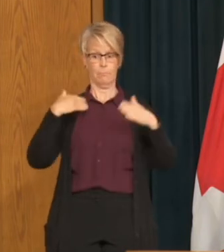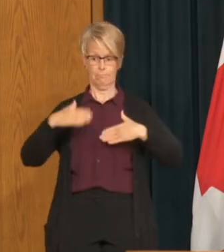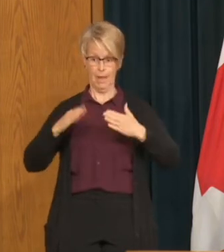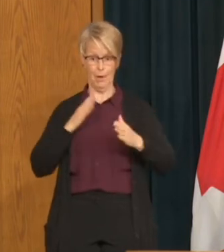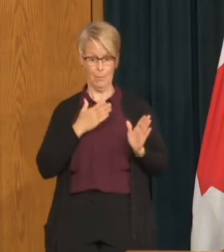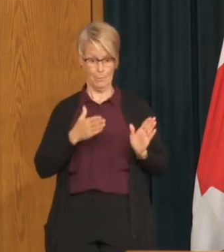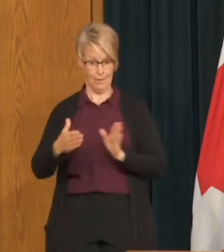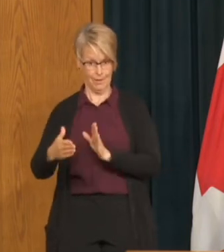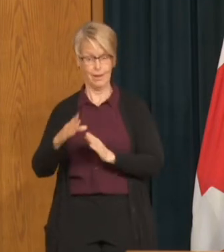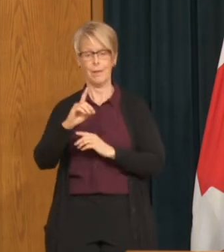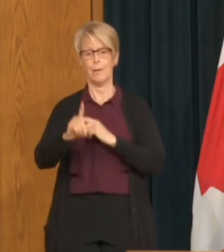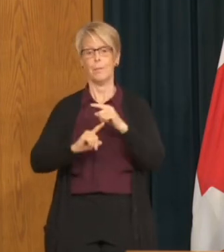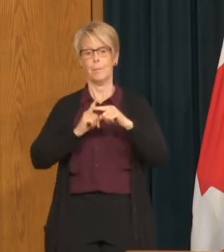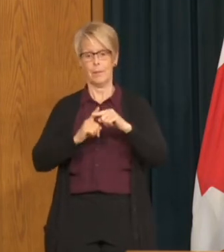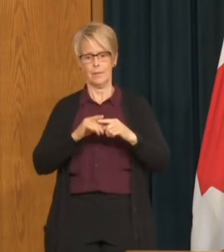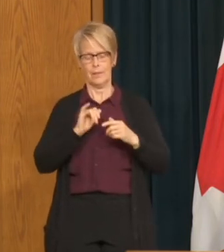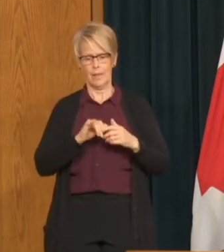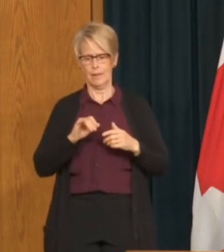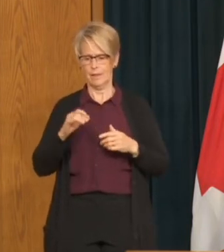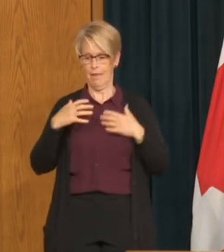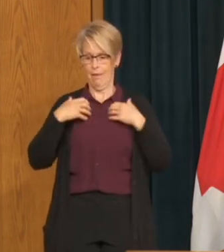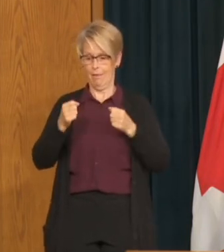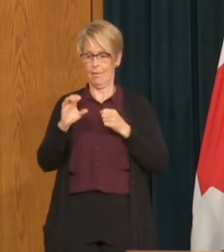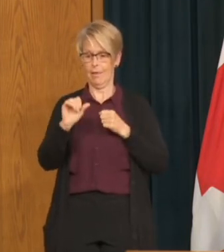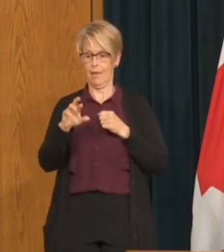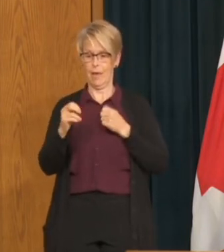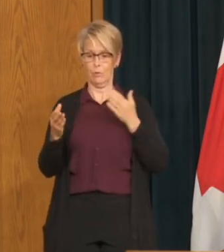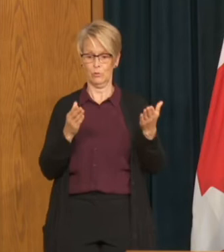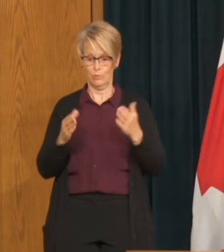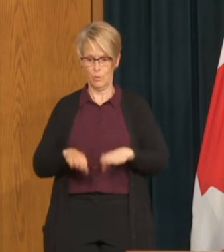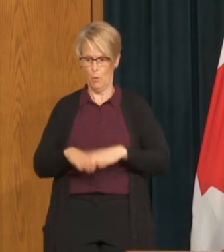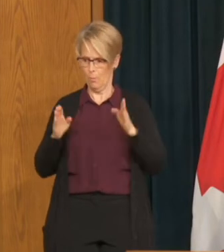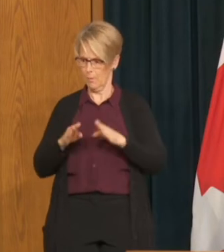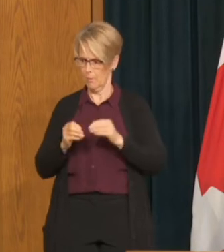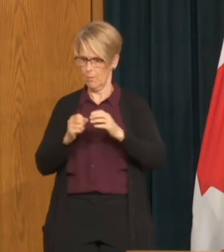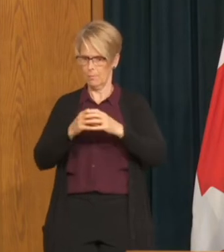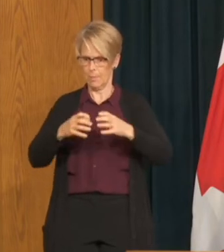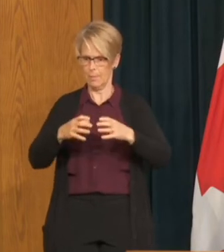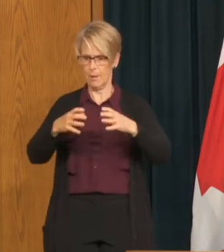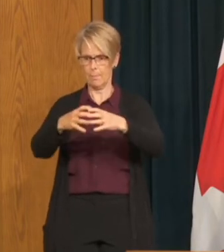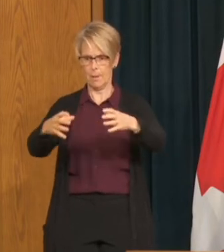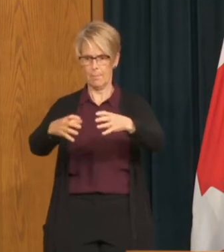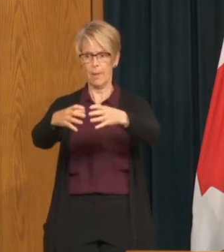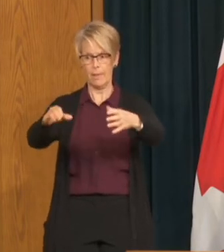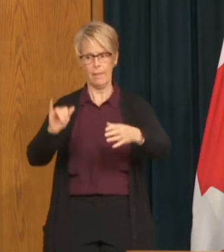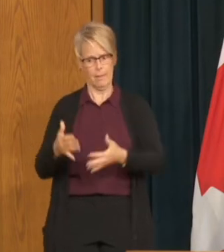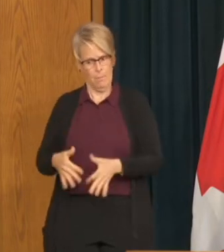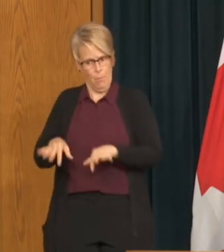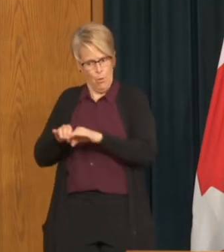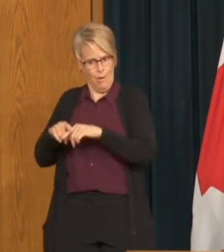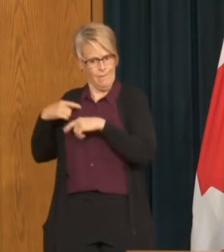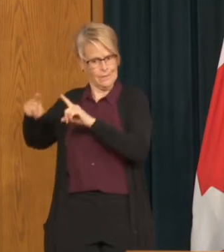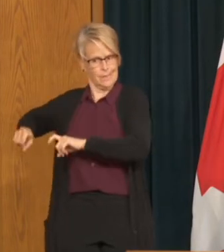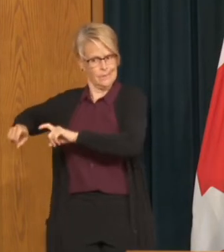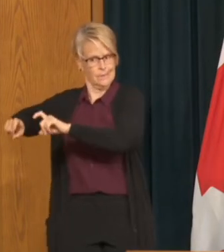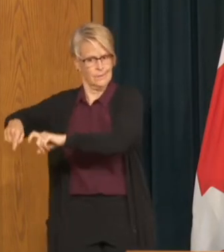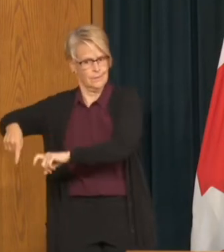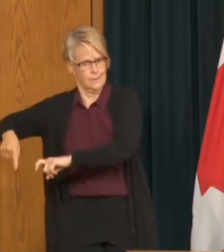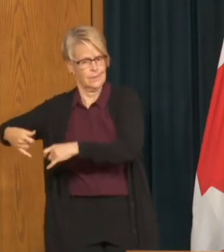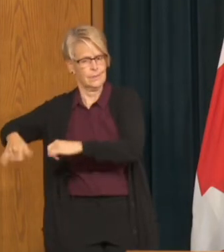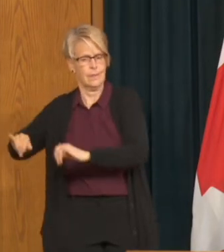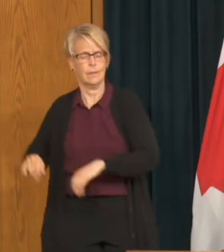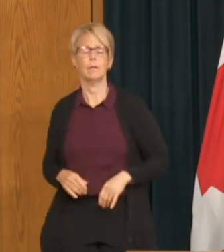plan that we've seen evolve over the reopening of healthcare services across the province. By increasing both economic activity